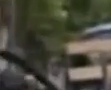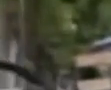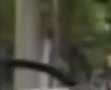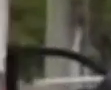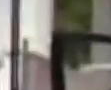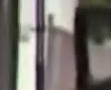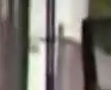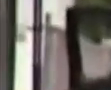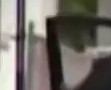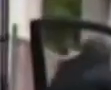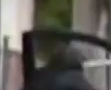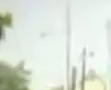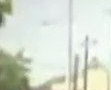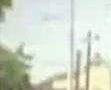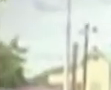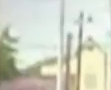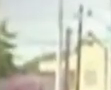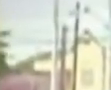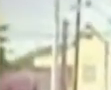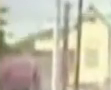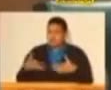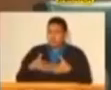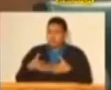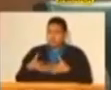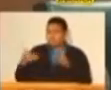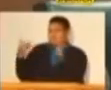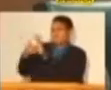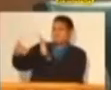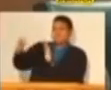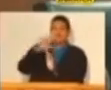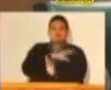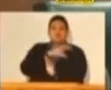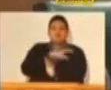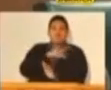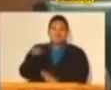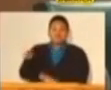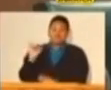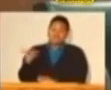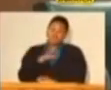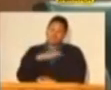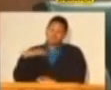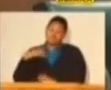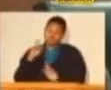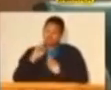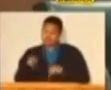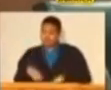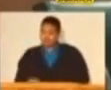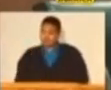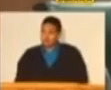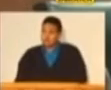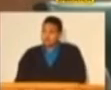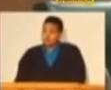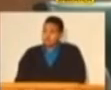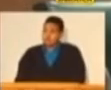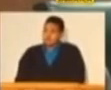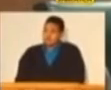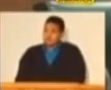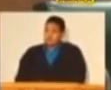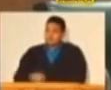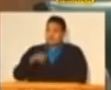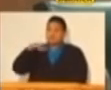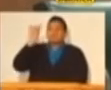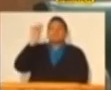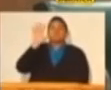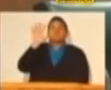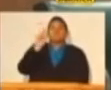element of surprise from the planned operation. This is the commission's report. Finding